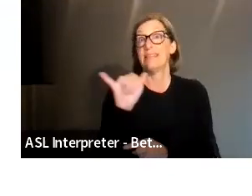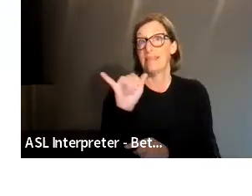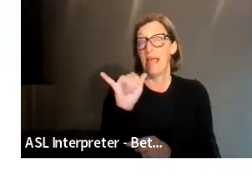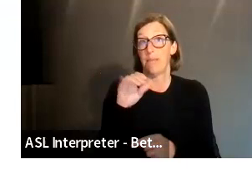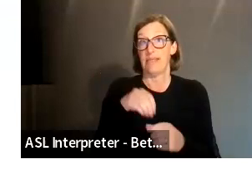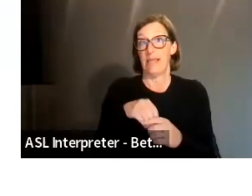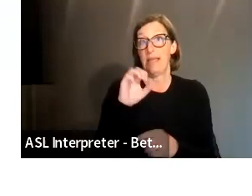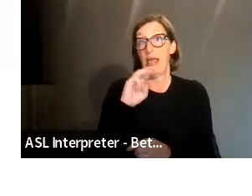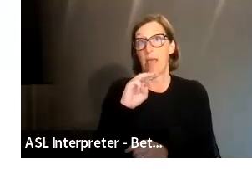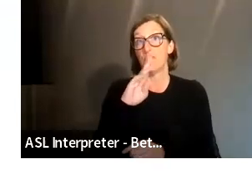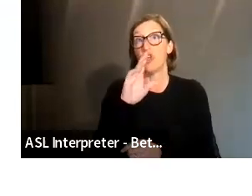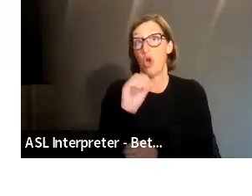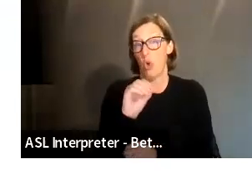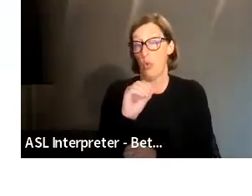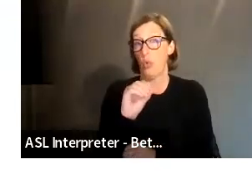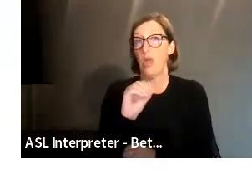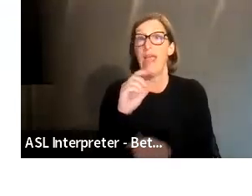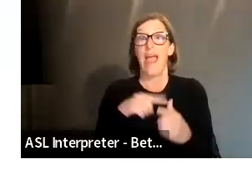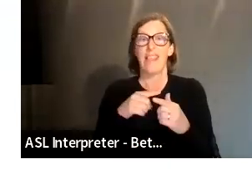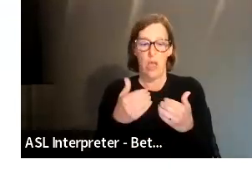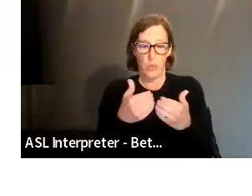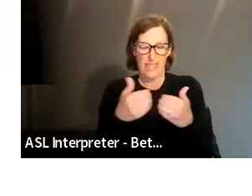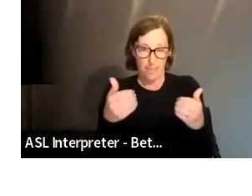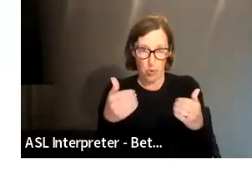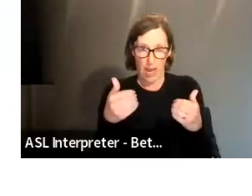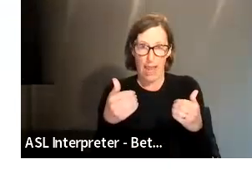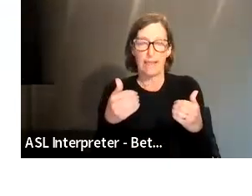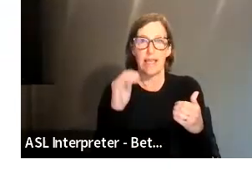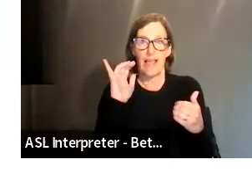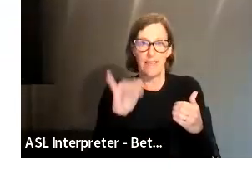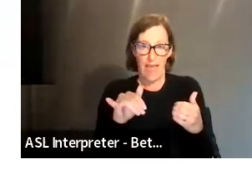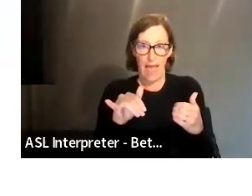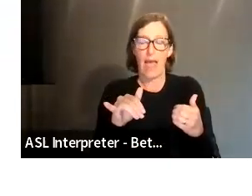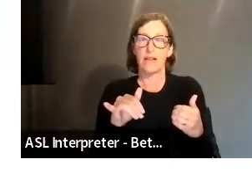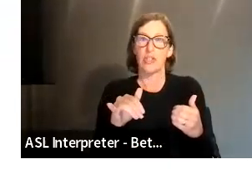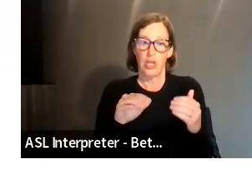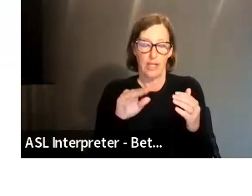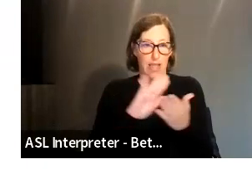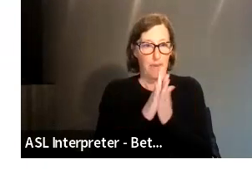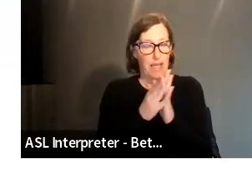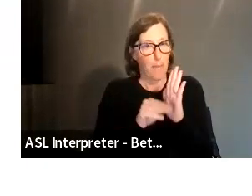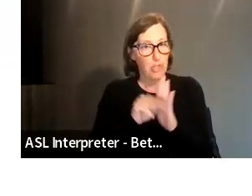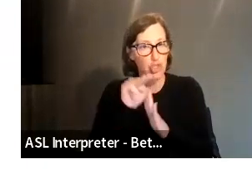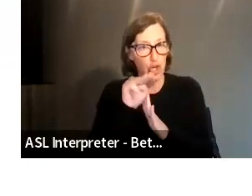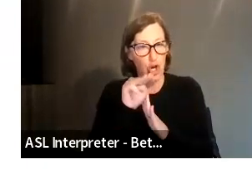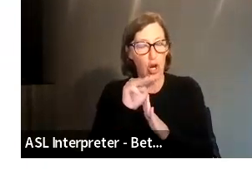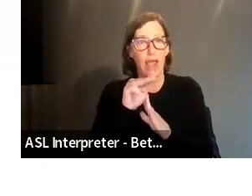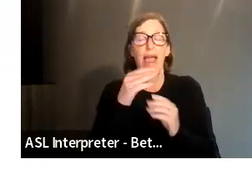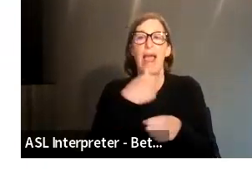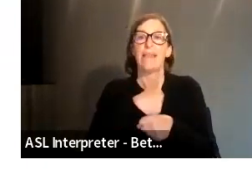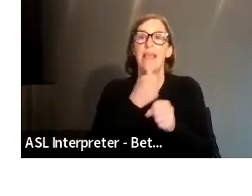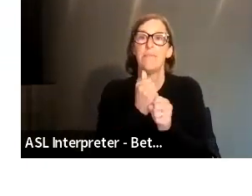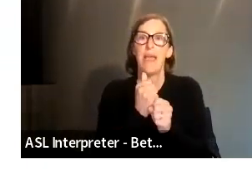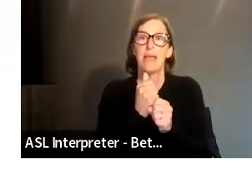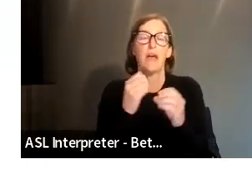we differentiate it. We take these stem cells, we differentiate them, we mature them to generate a